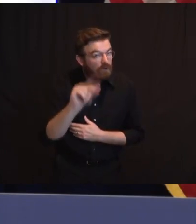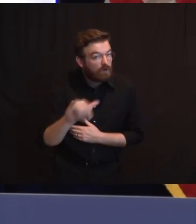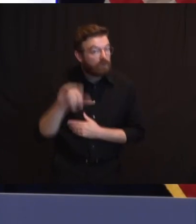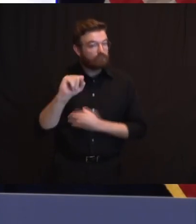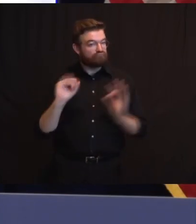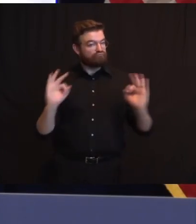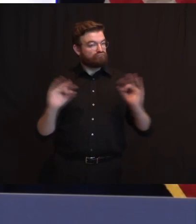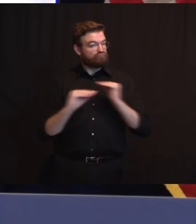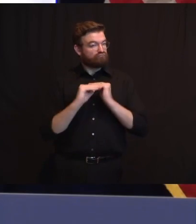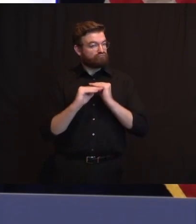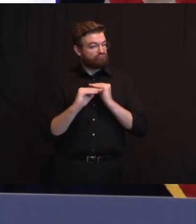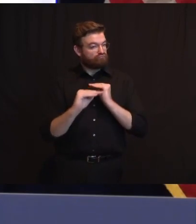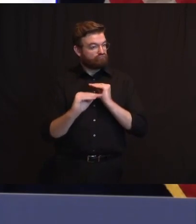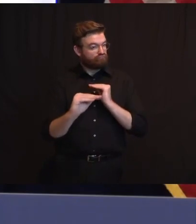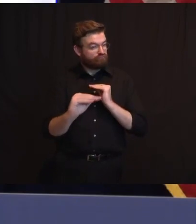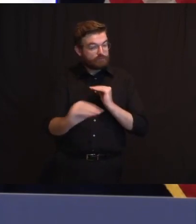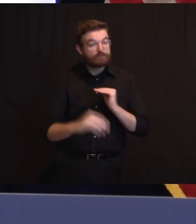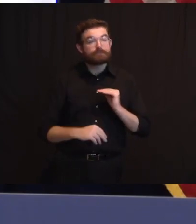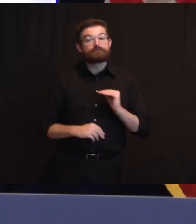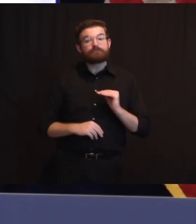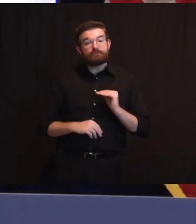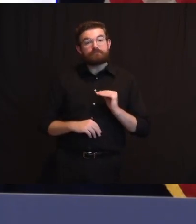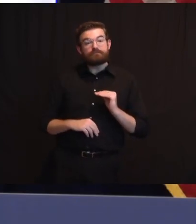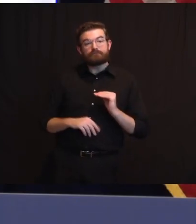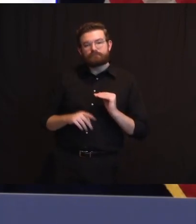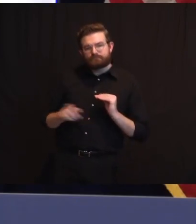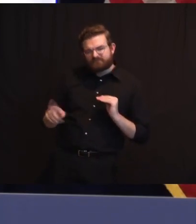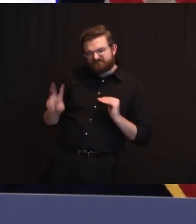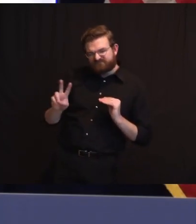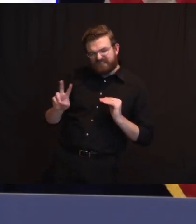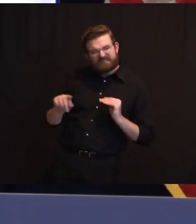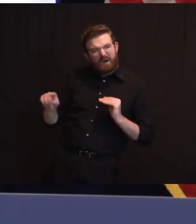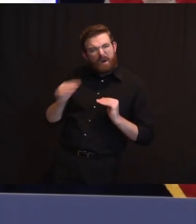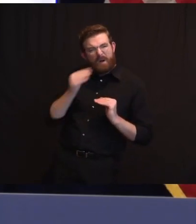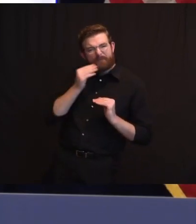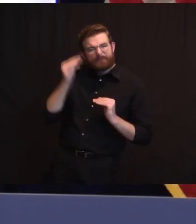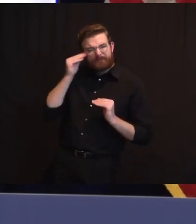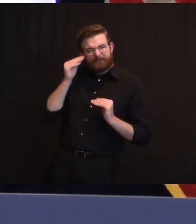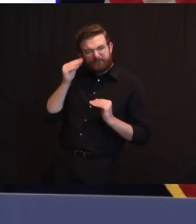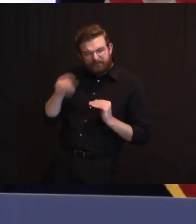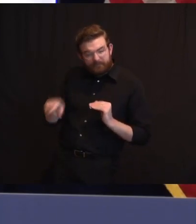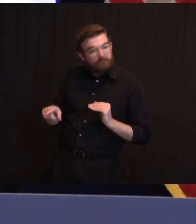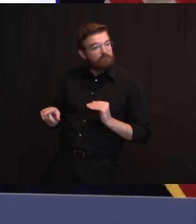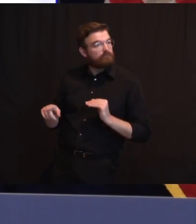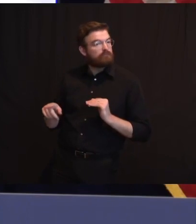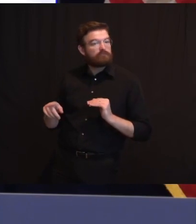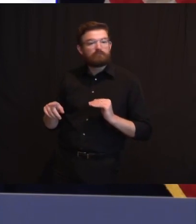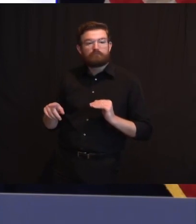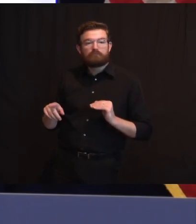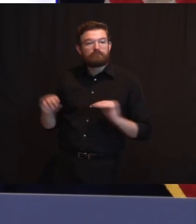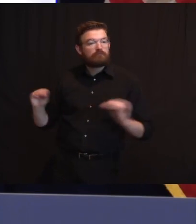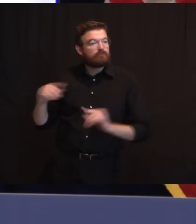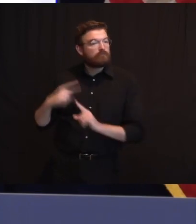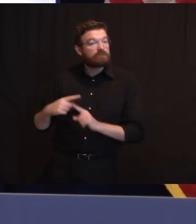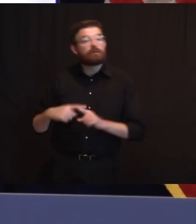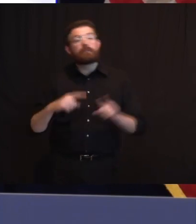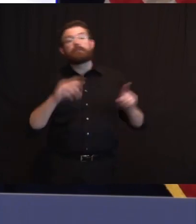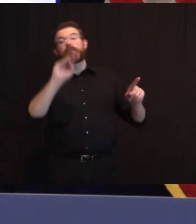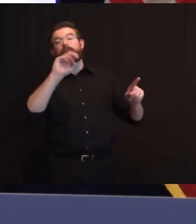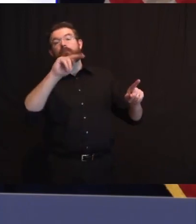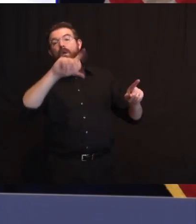Vineland home tested positive. At Menlo Park, 50 days have passed since their last positive